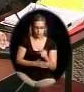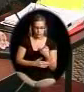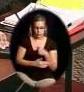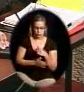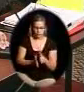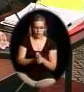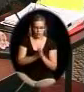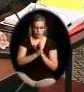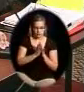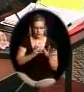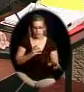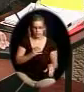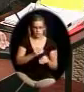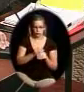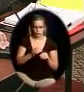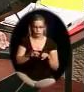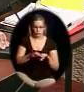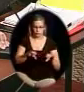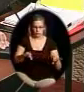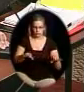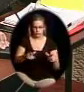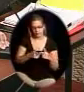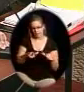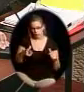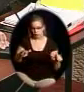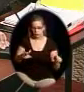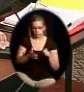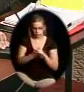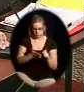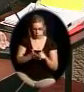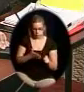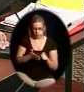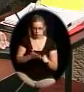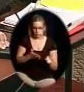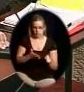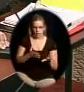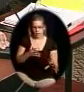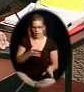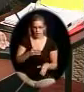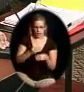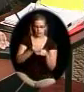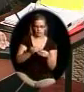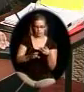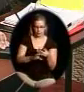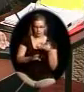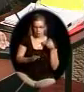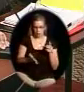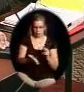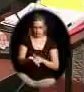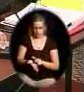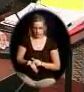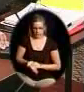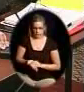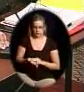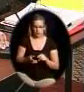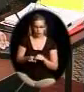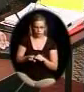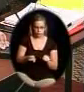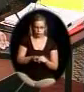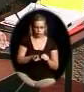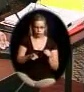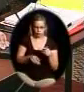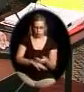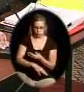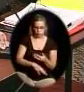just asking that additional language be added before we sign the easements, that they will also restore the dam and the